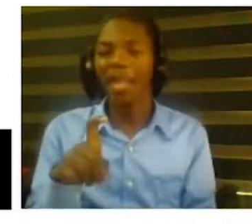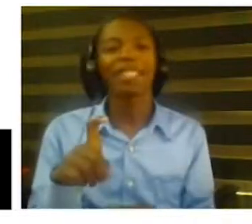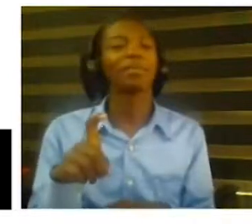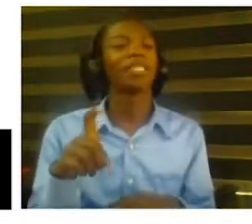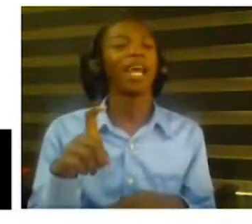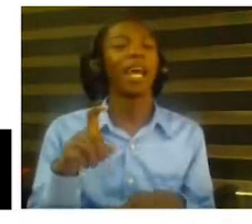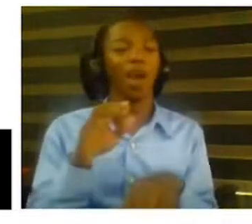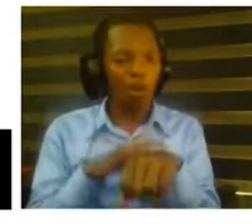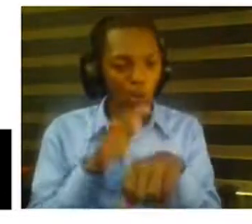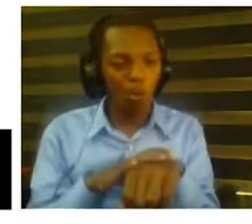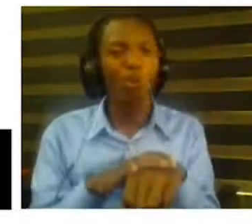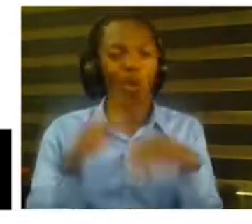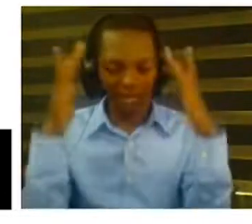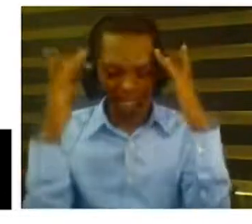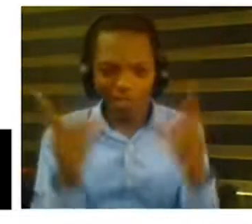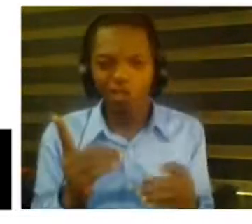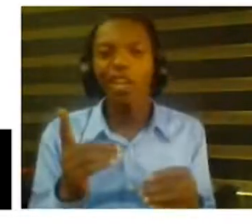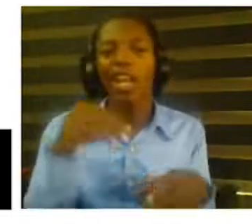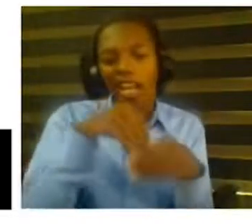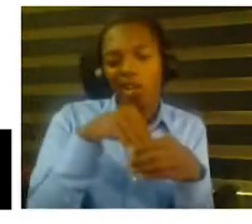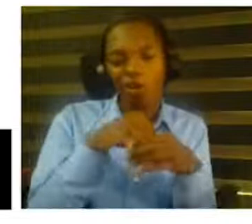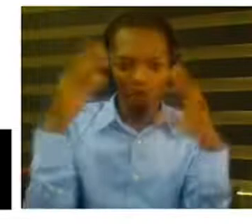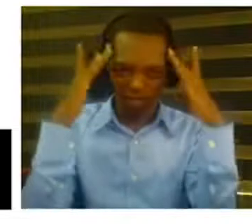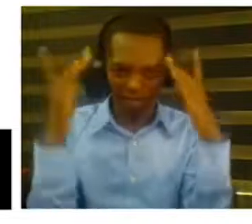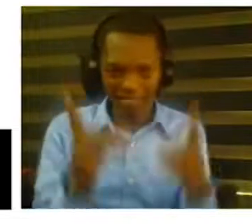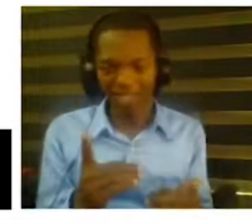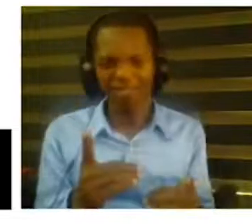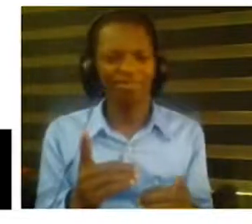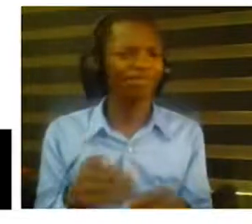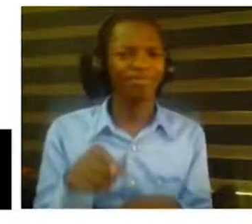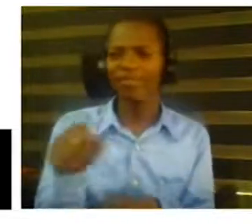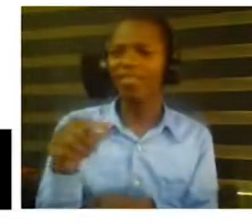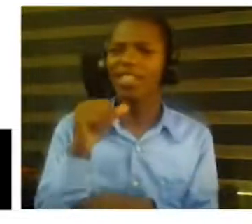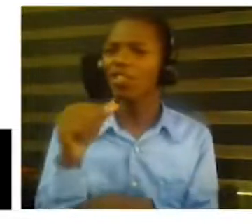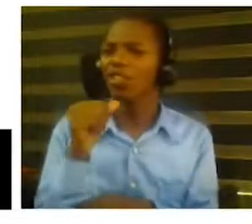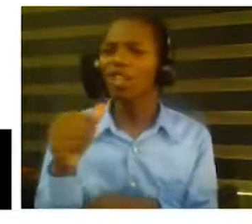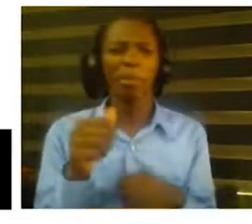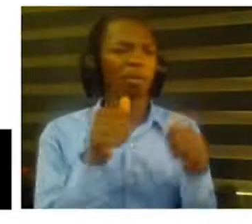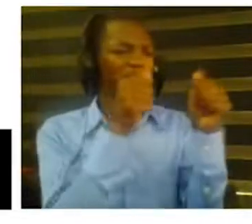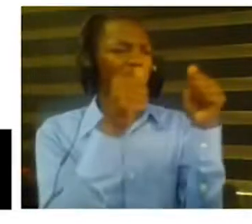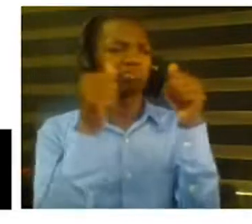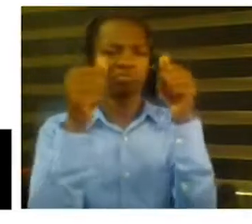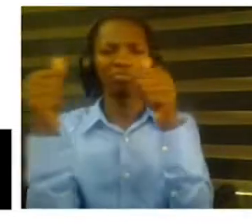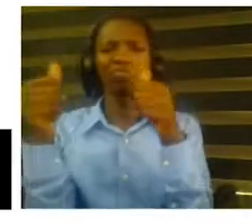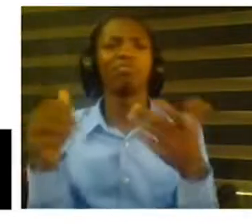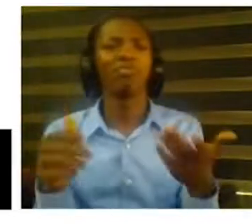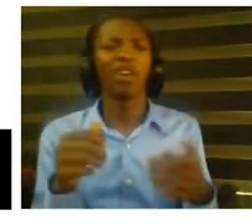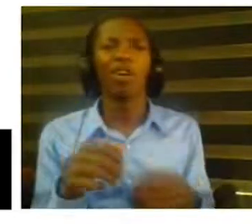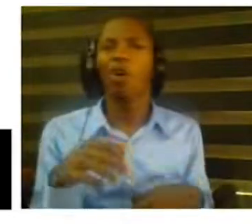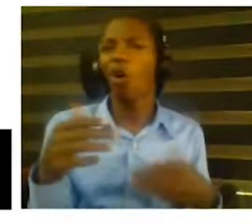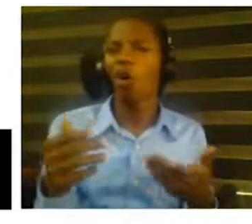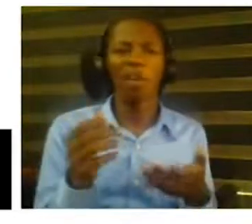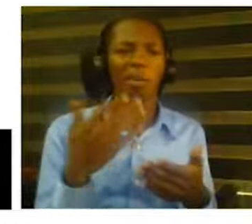one. Inclusive design is not about post-it notes. It's not about death by paper. It's